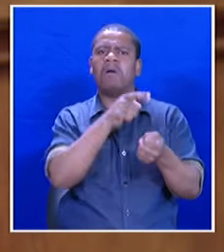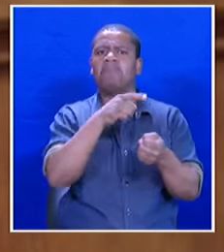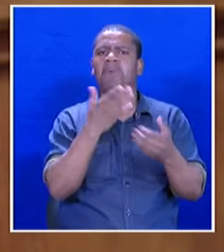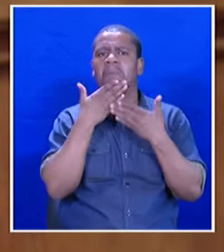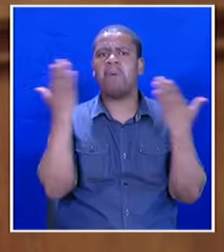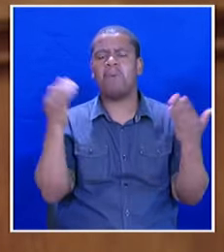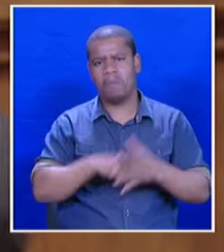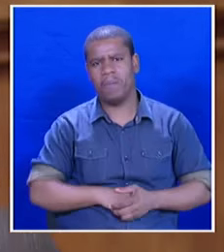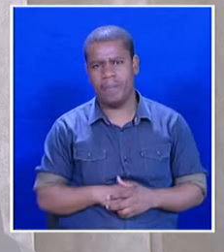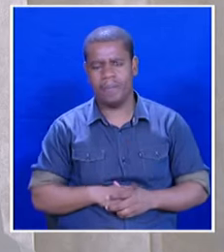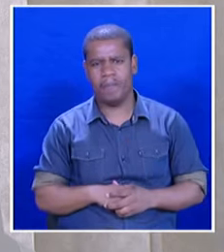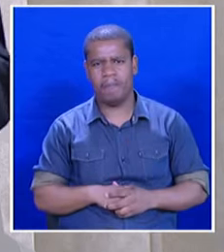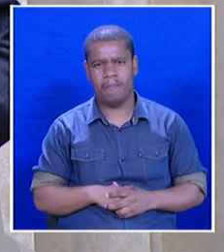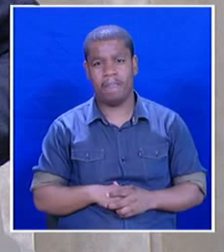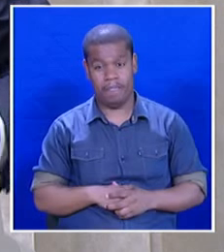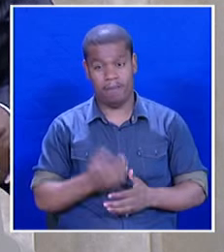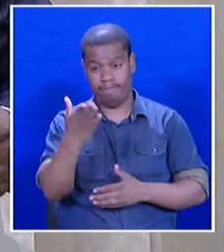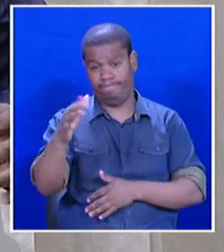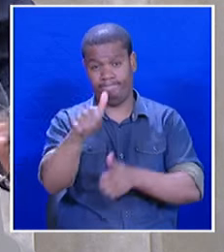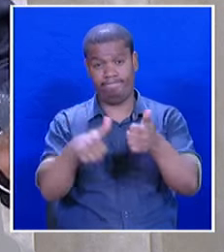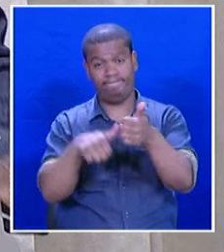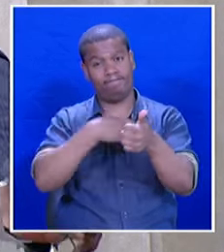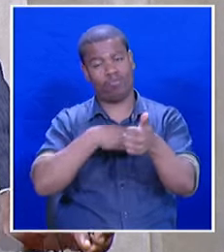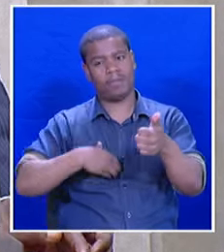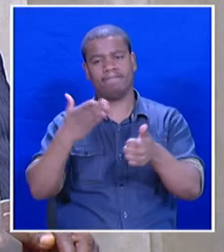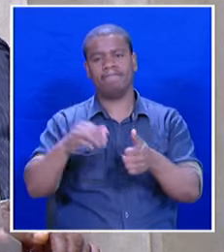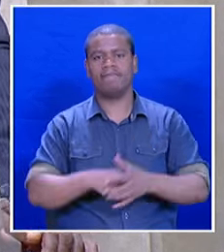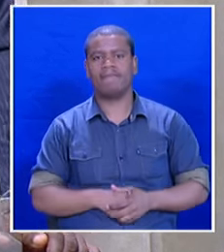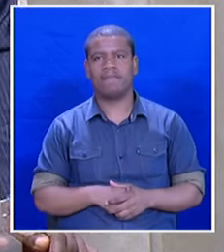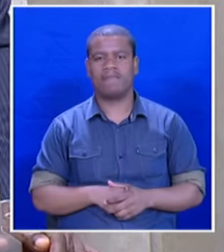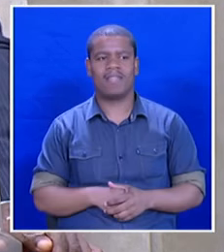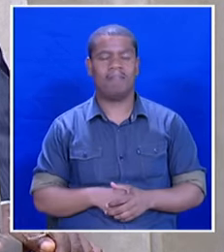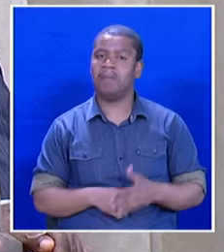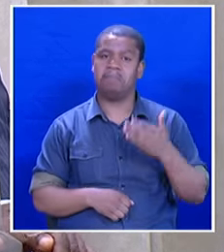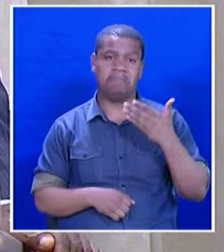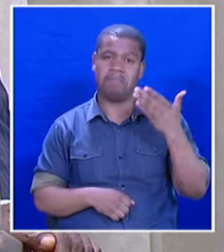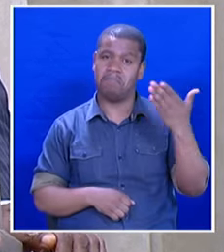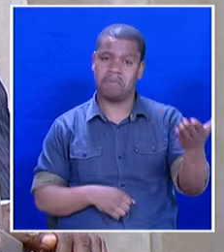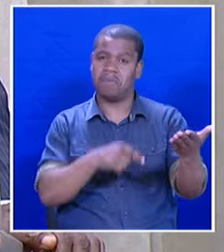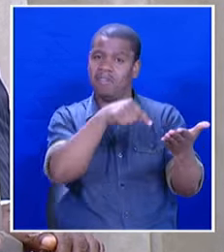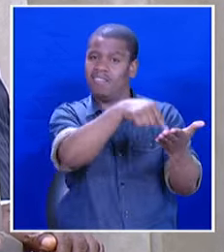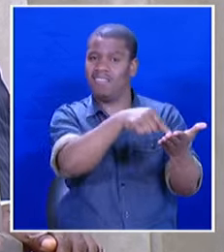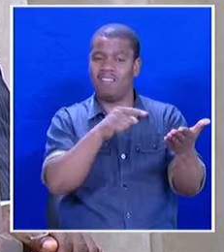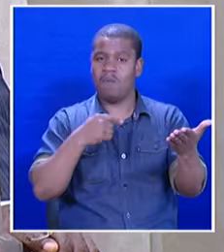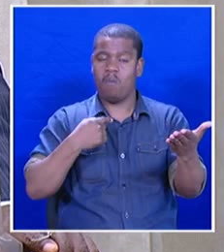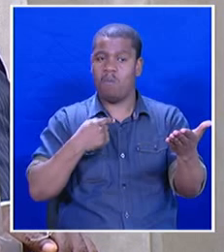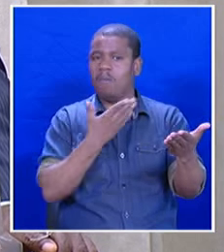The Honourable Deputy President. I am not aware of anyone who's being shielded.